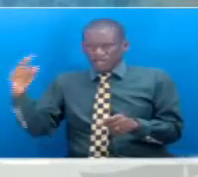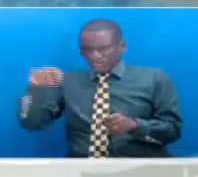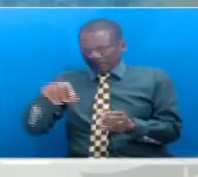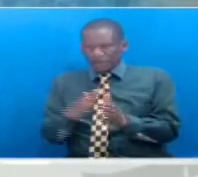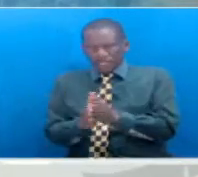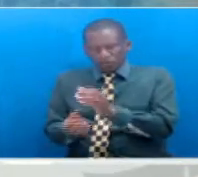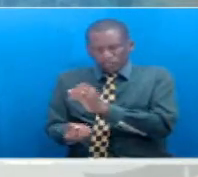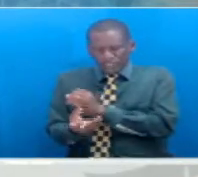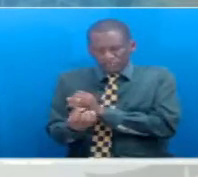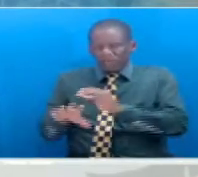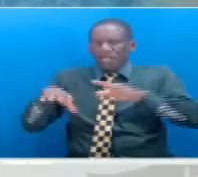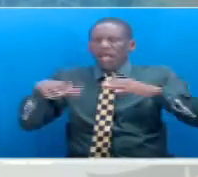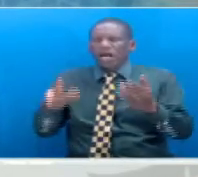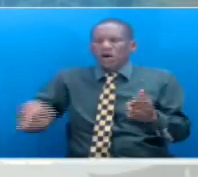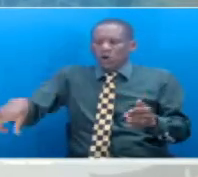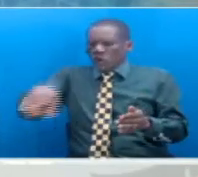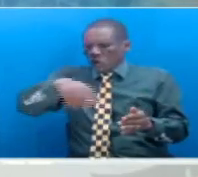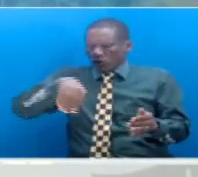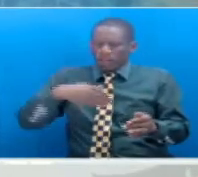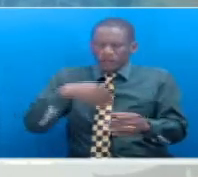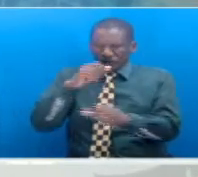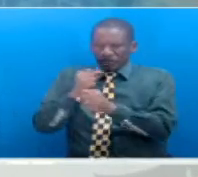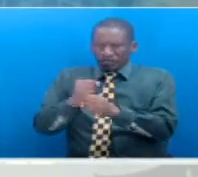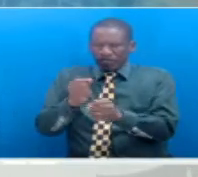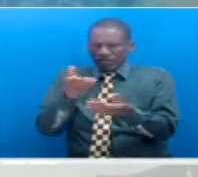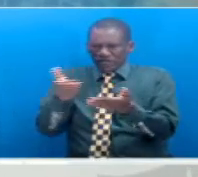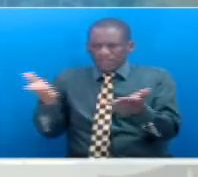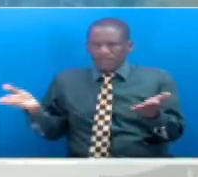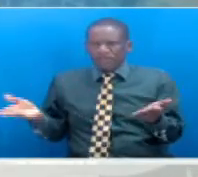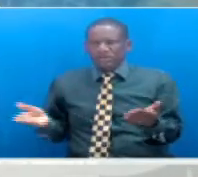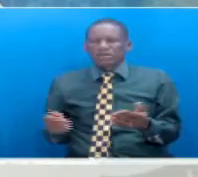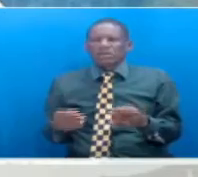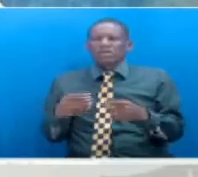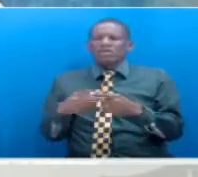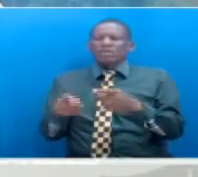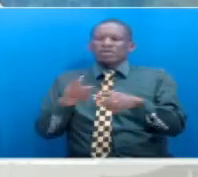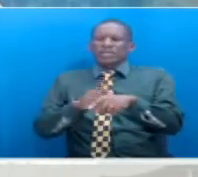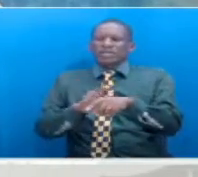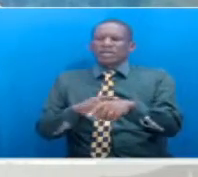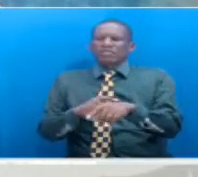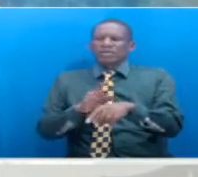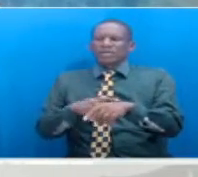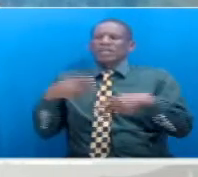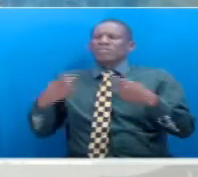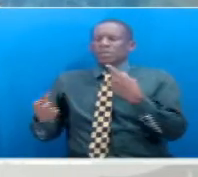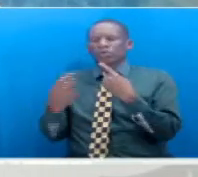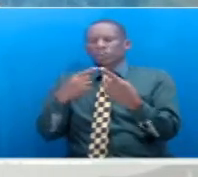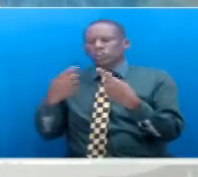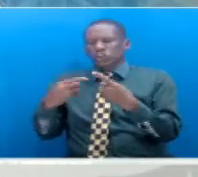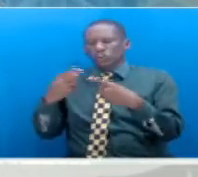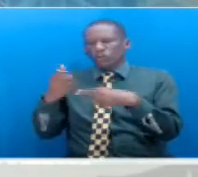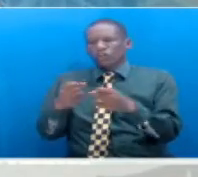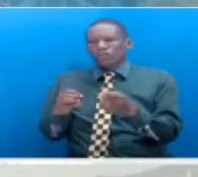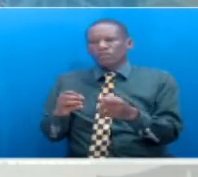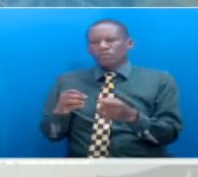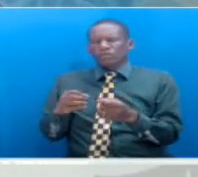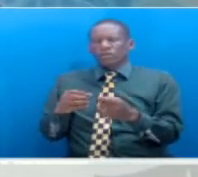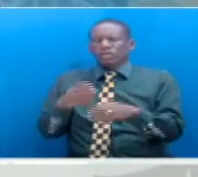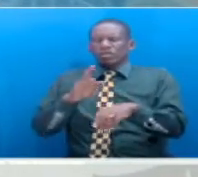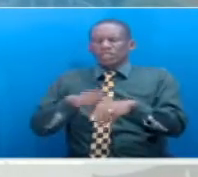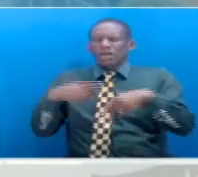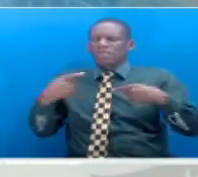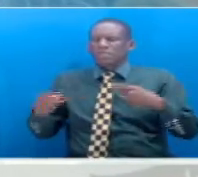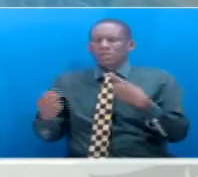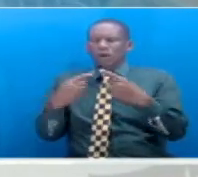we explain how we have done these things. Okay. But when people speak from a point